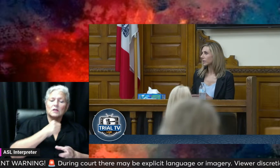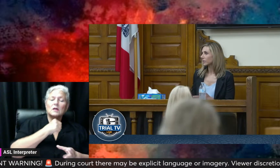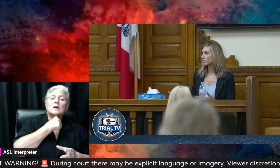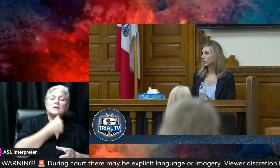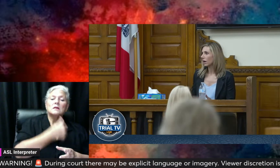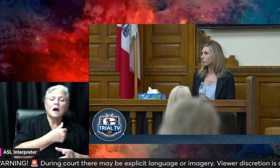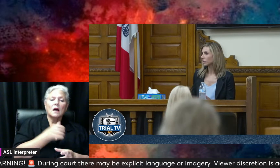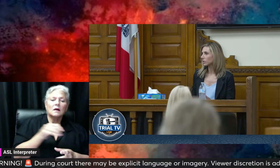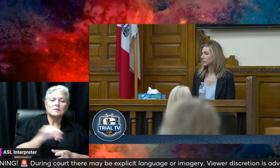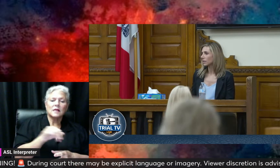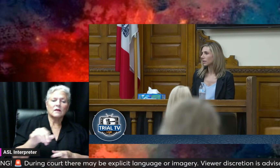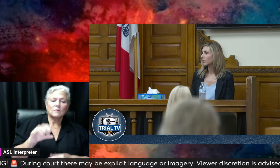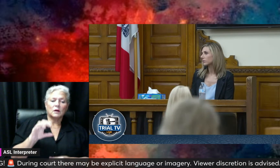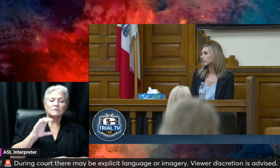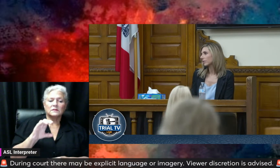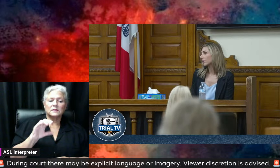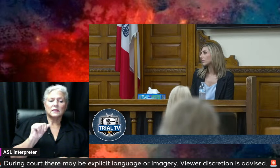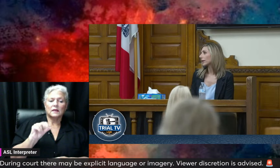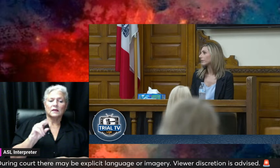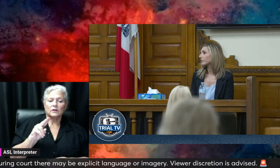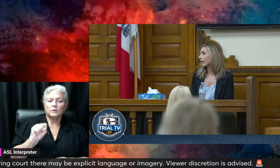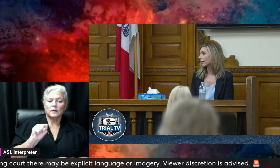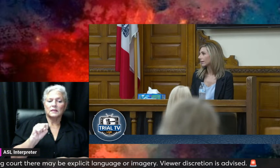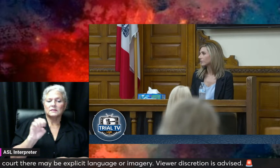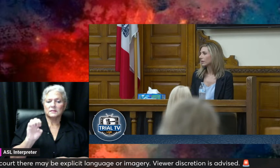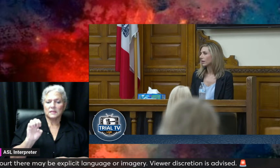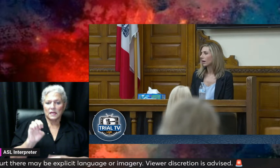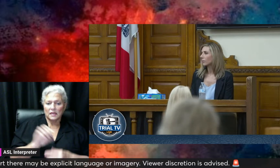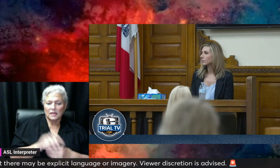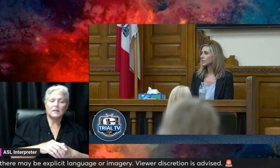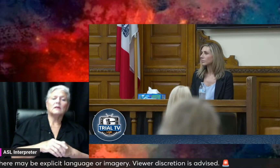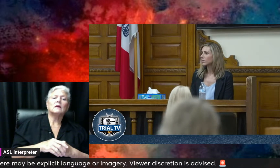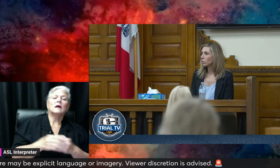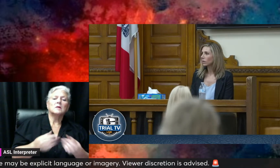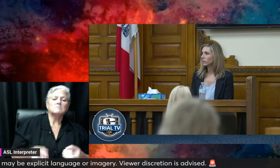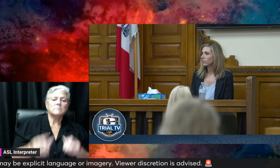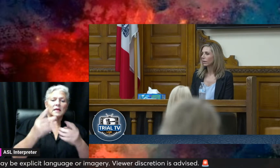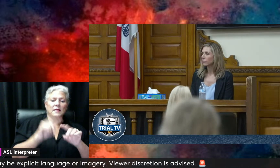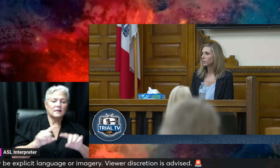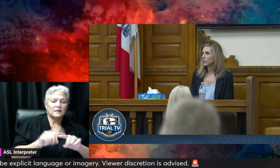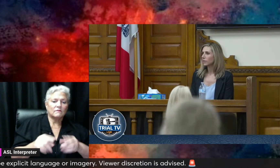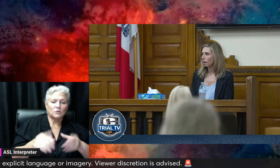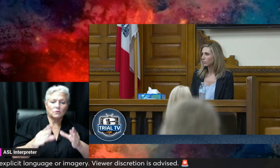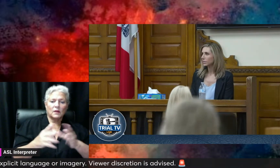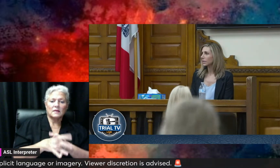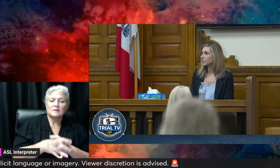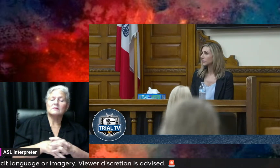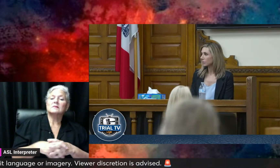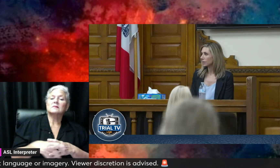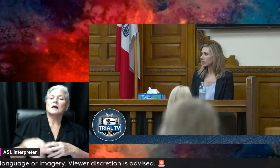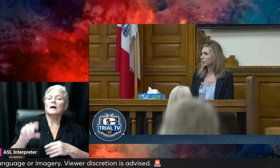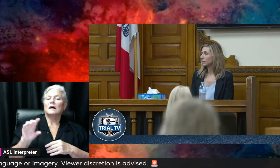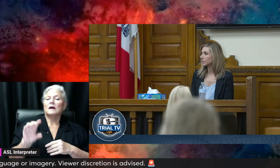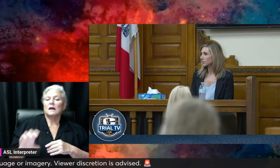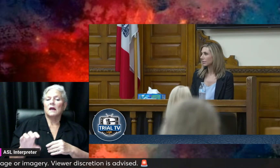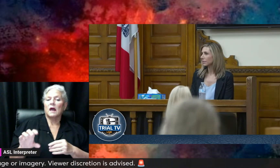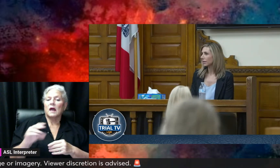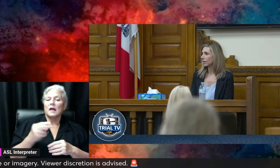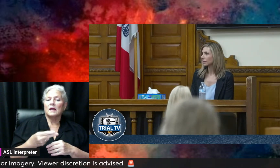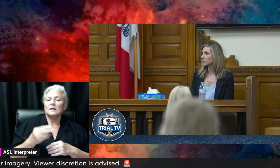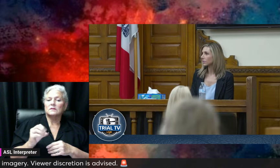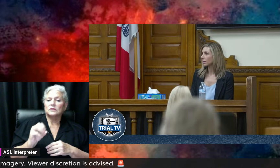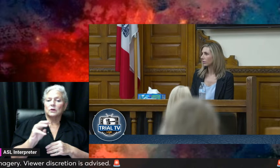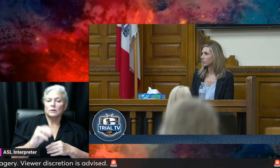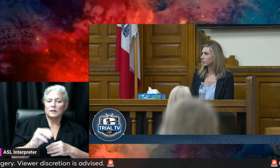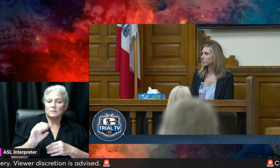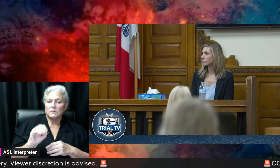where I have many different options, manner of death, I only have 5, a homicide being one of them. And homicide to me means death at